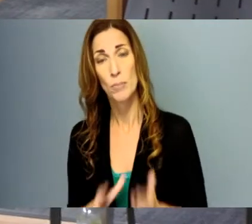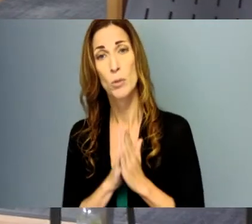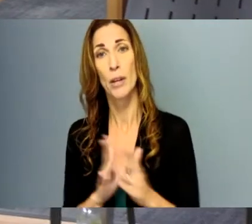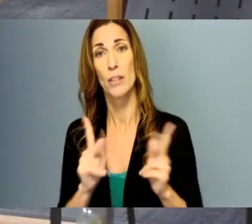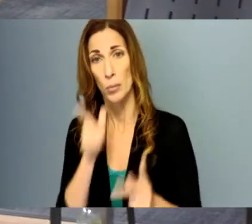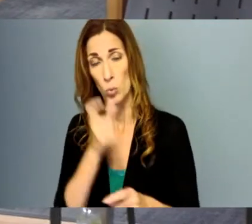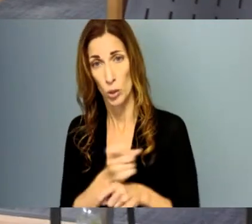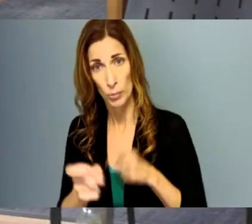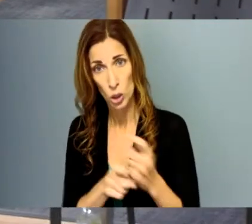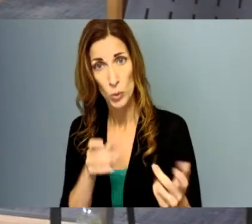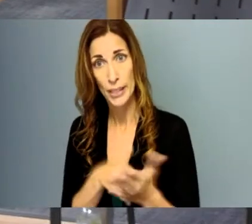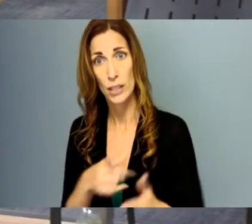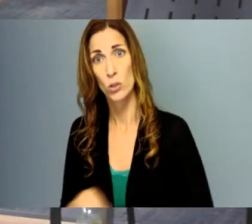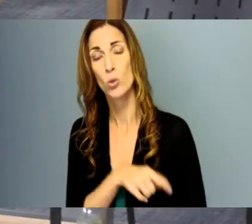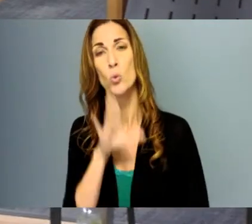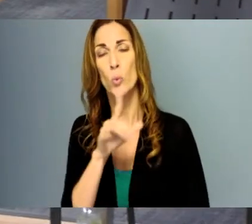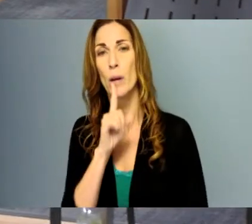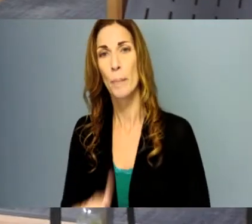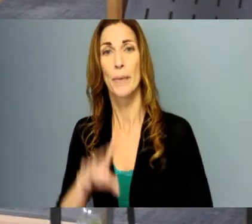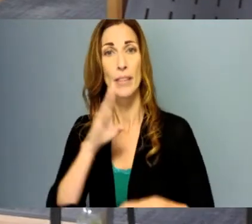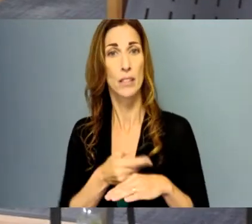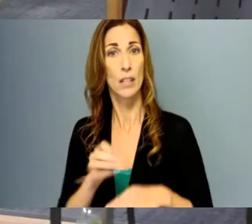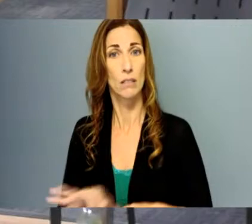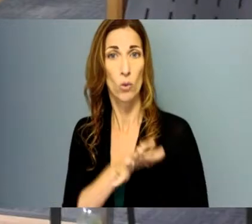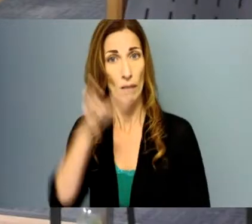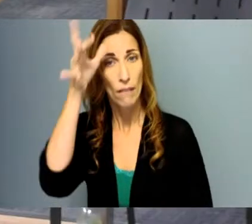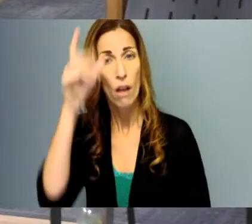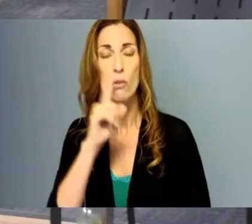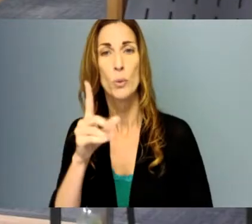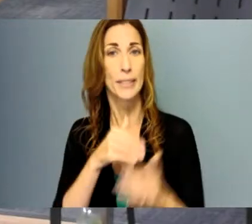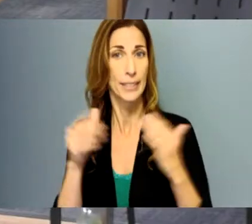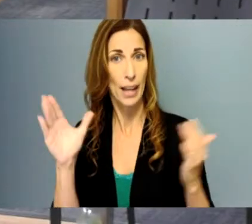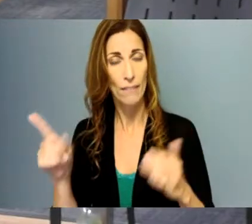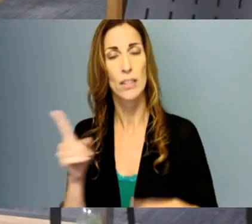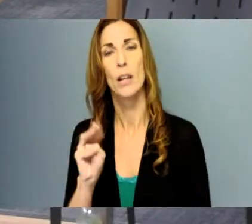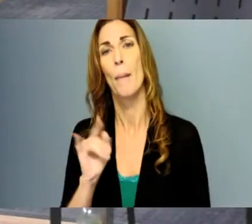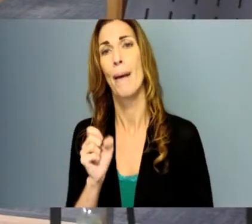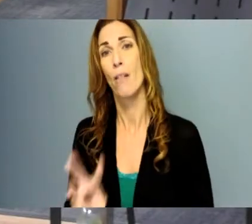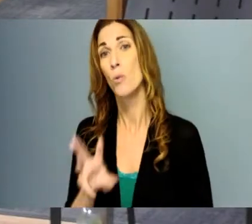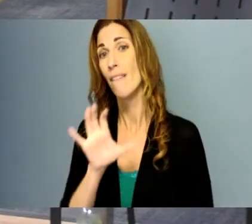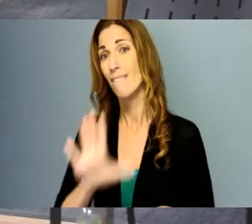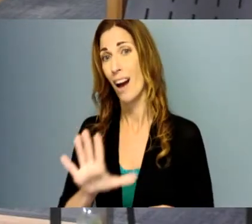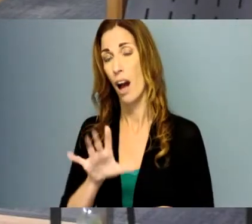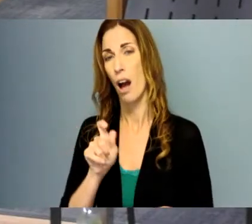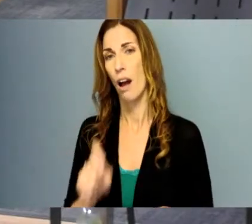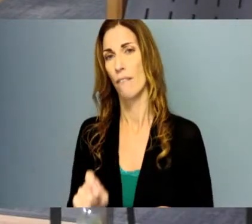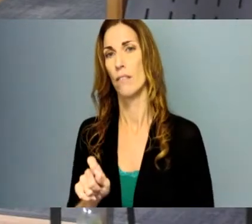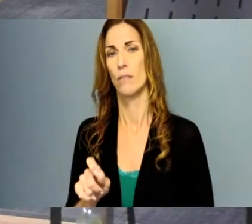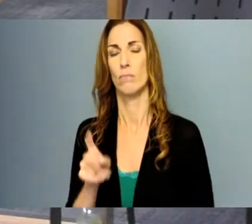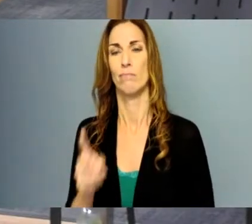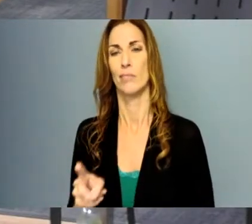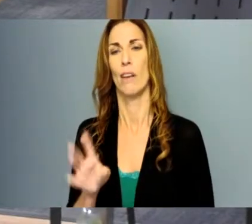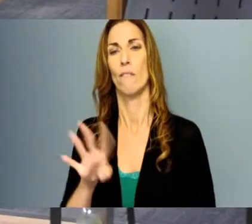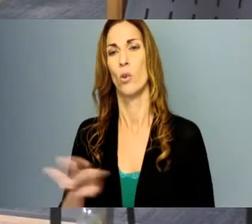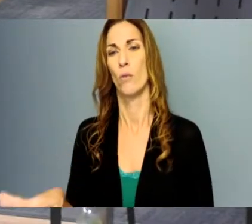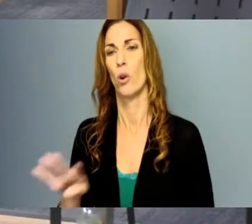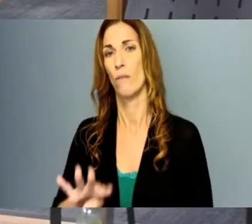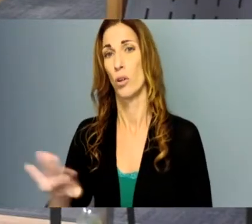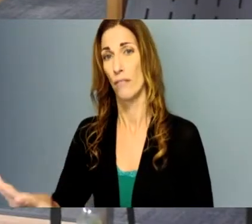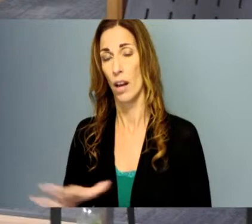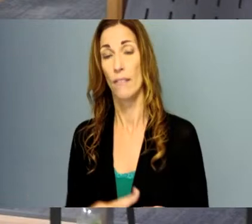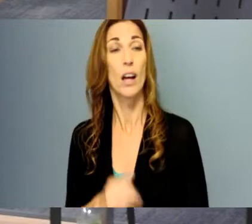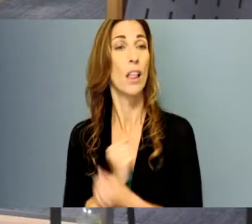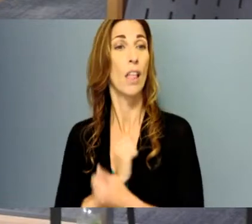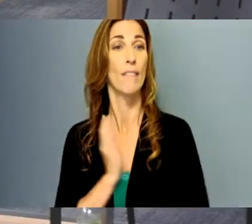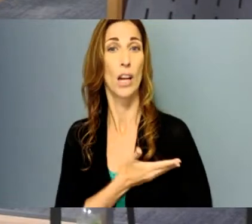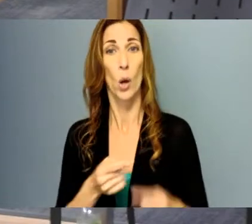persecute you so that you may be the sons of your Father who is in heaven, Matthew 5:44 and 45. Since loving our enemies